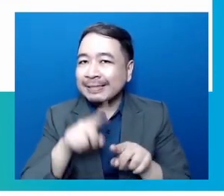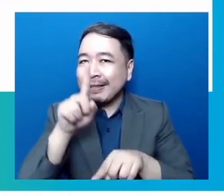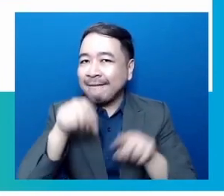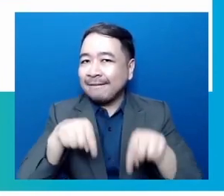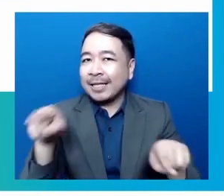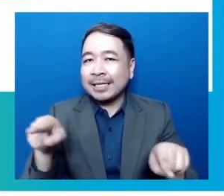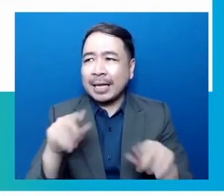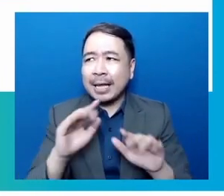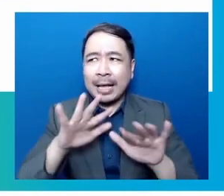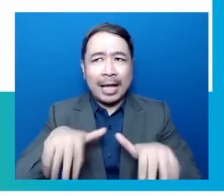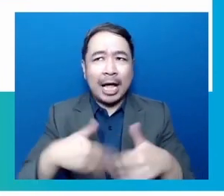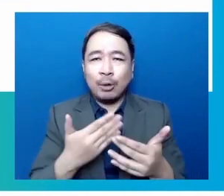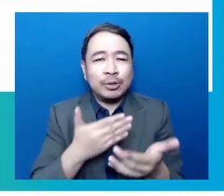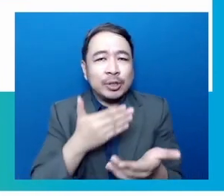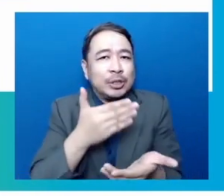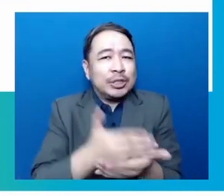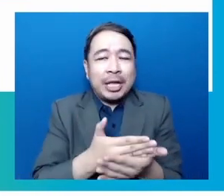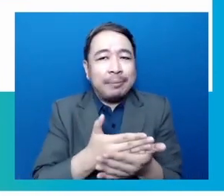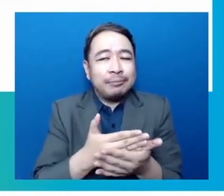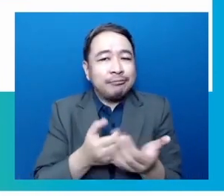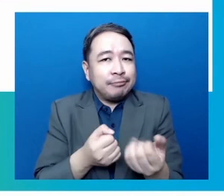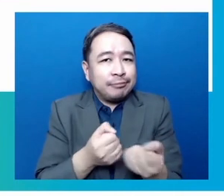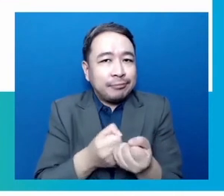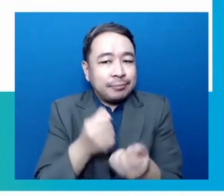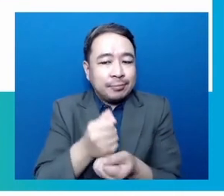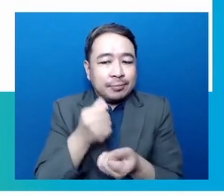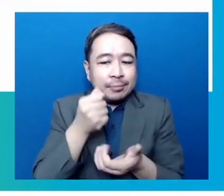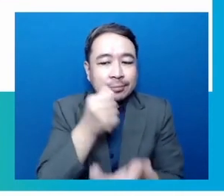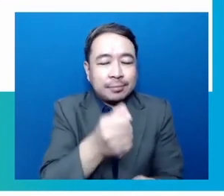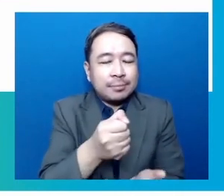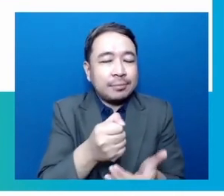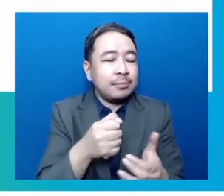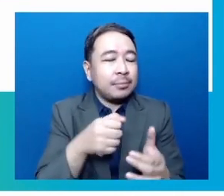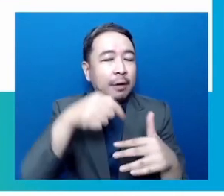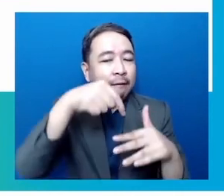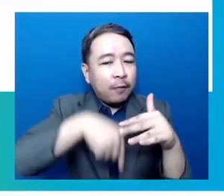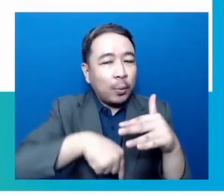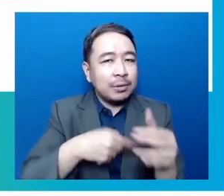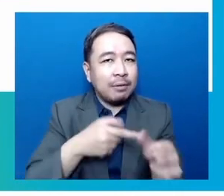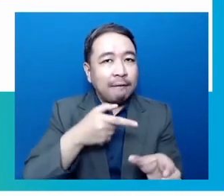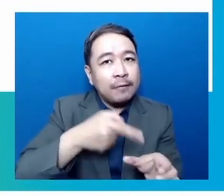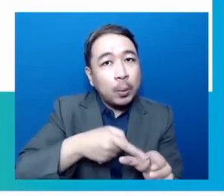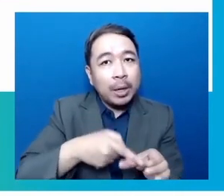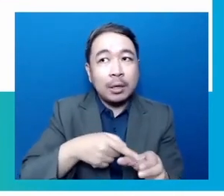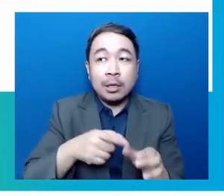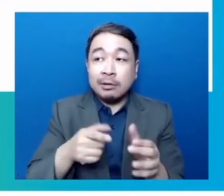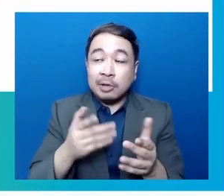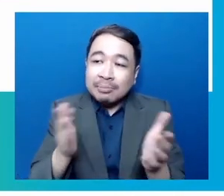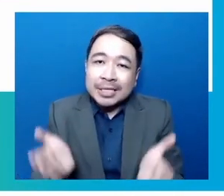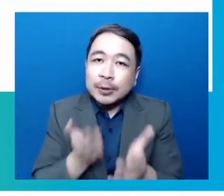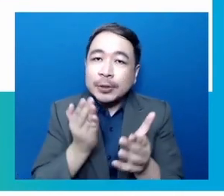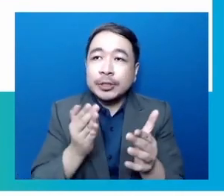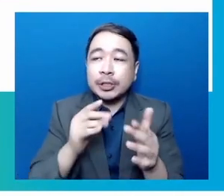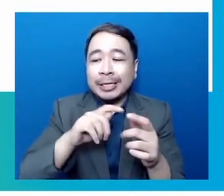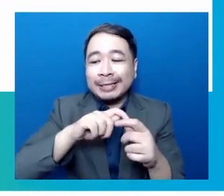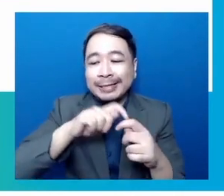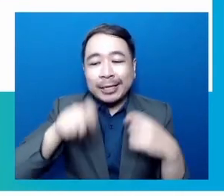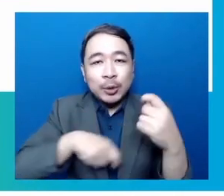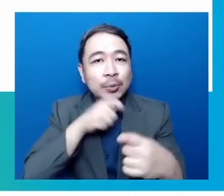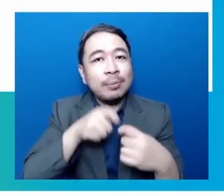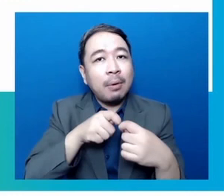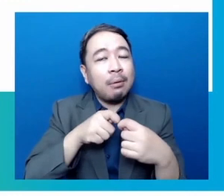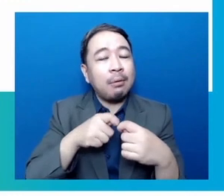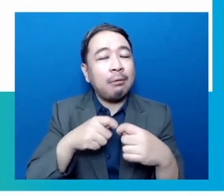fossil fuels and increasing investment in renewable energy can be included in the energy policy, and now is